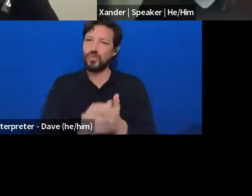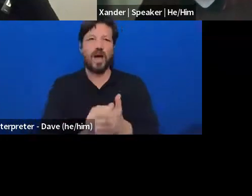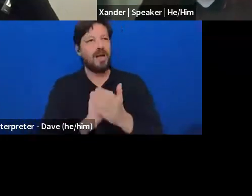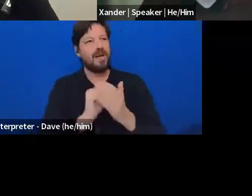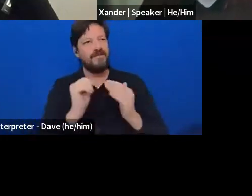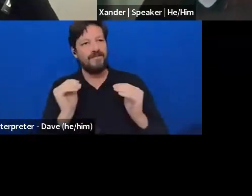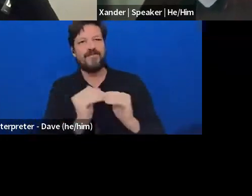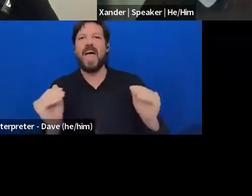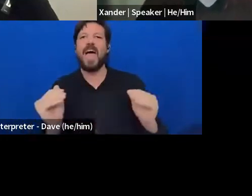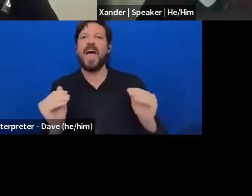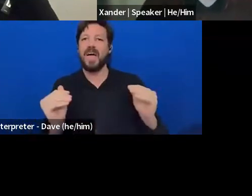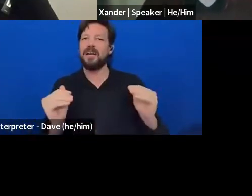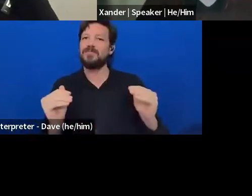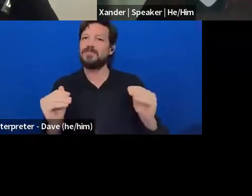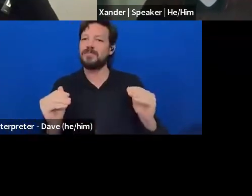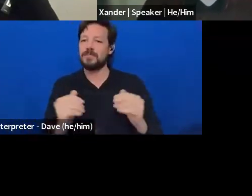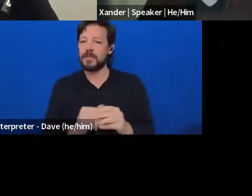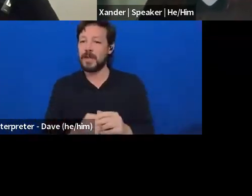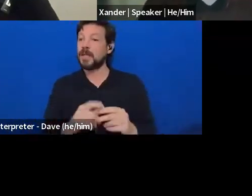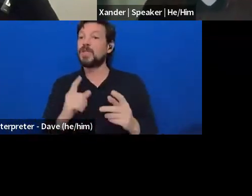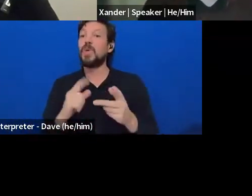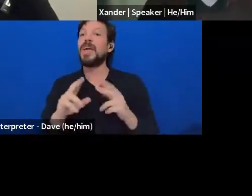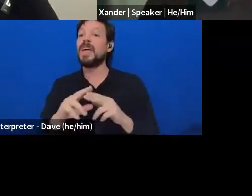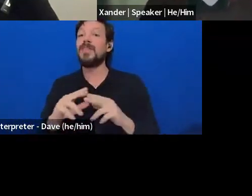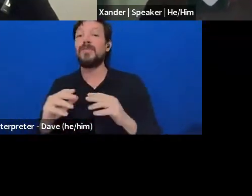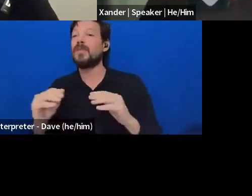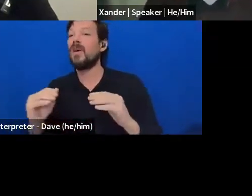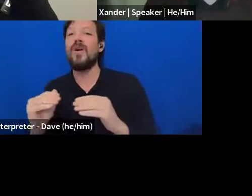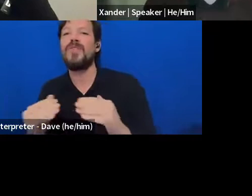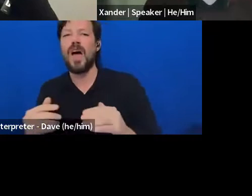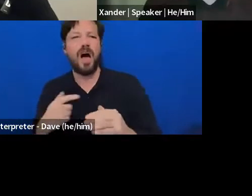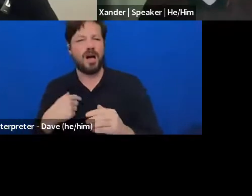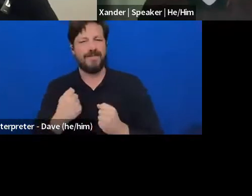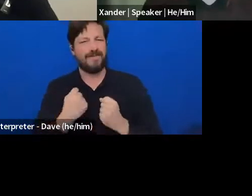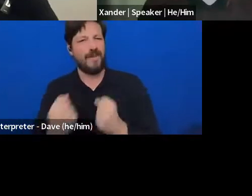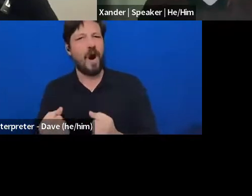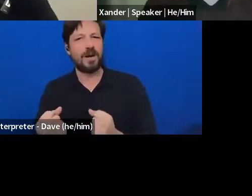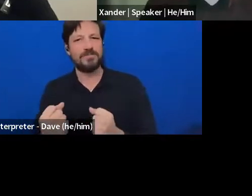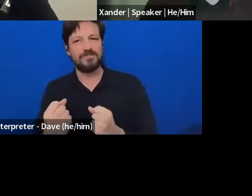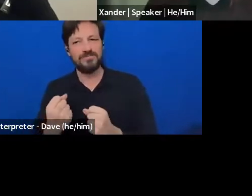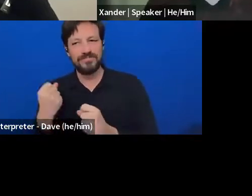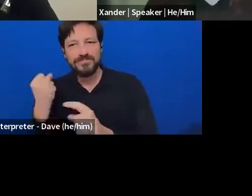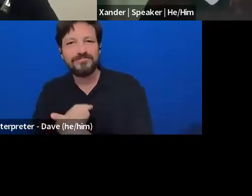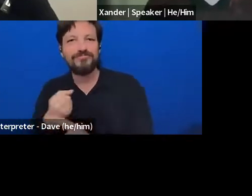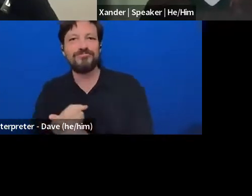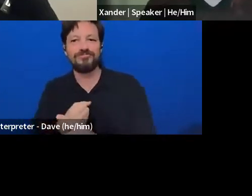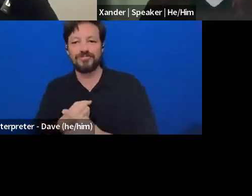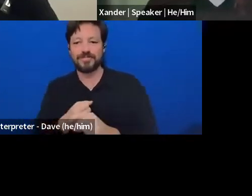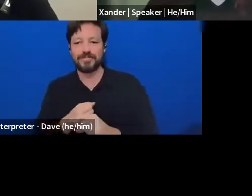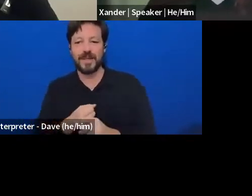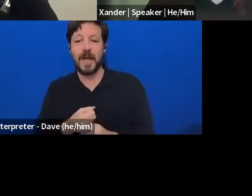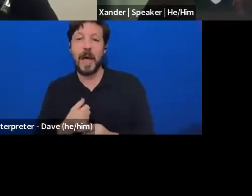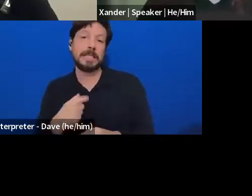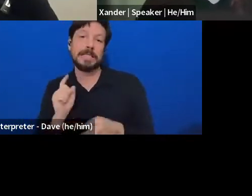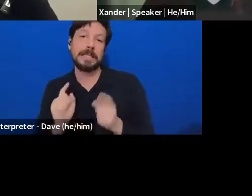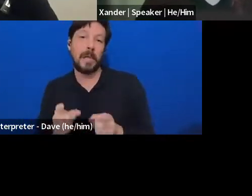where to the point where if something's not right, I will fight it and end up accidentally starting a argument with